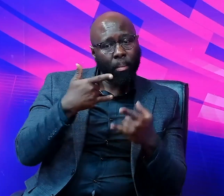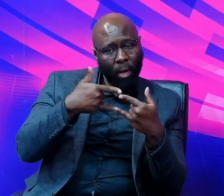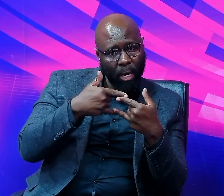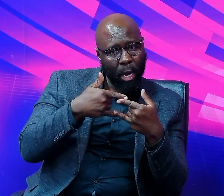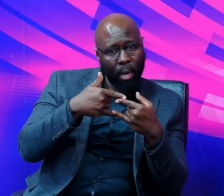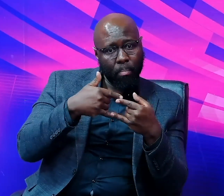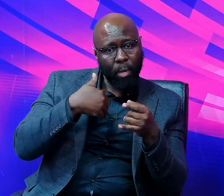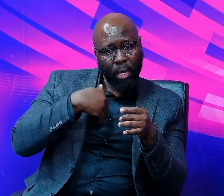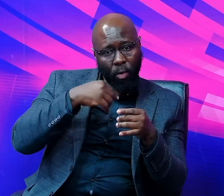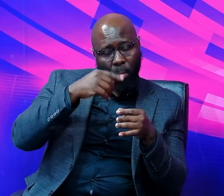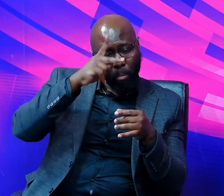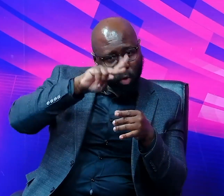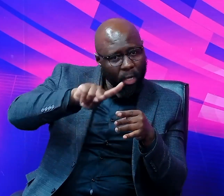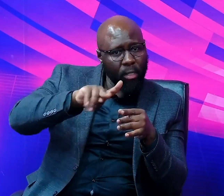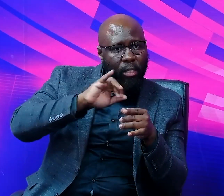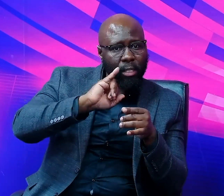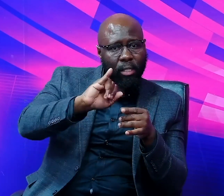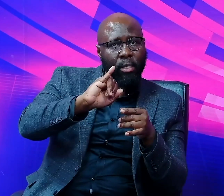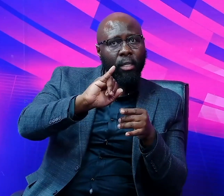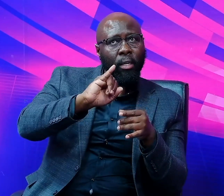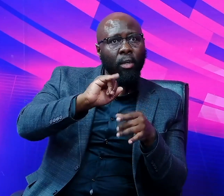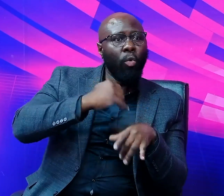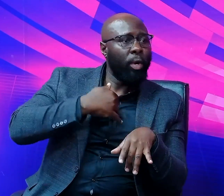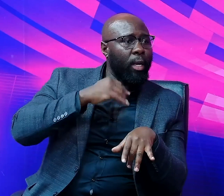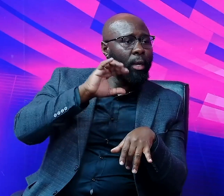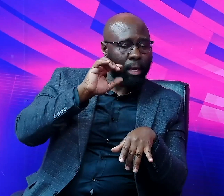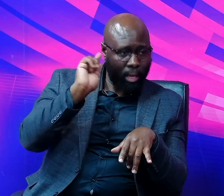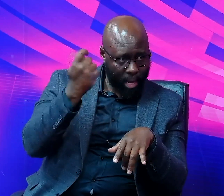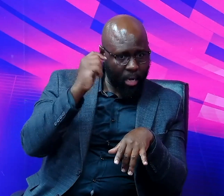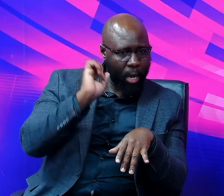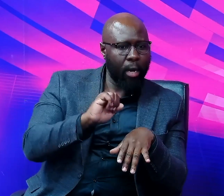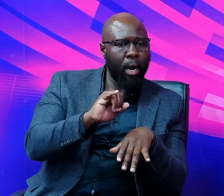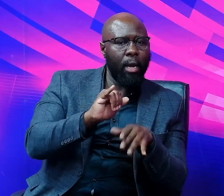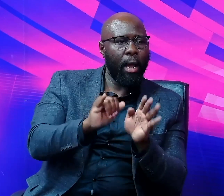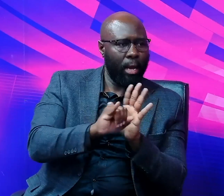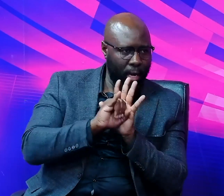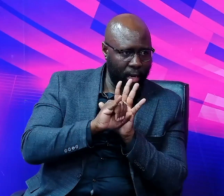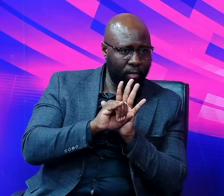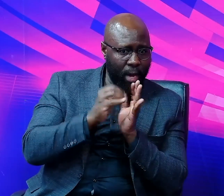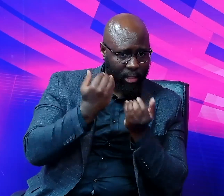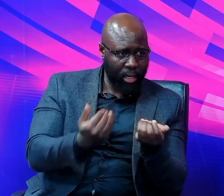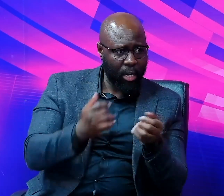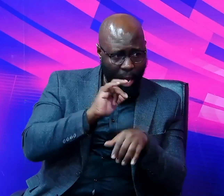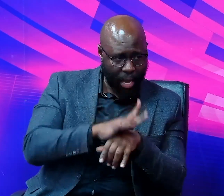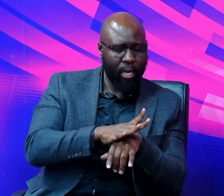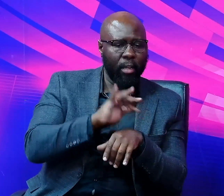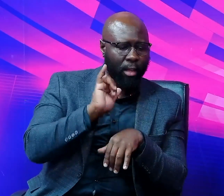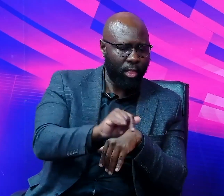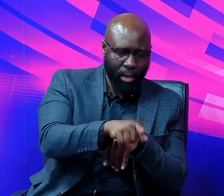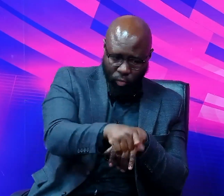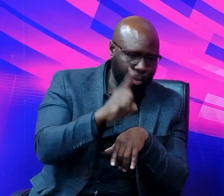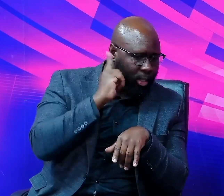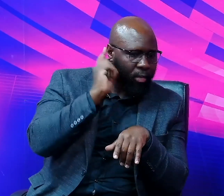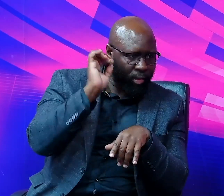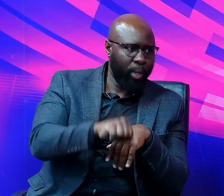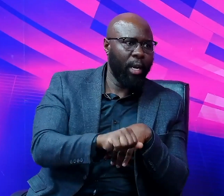now, there are some gaps in policy that in Kenya,